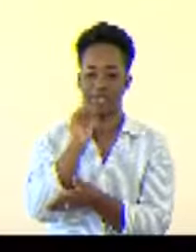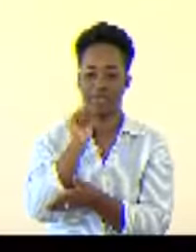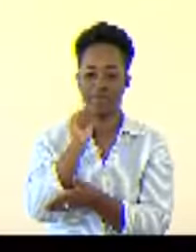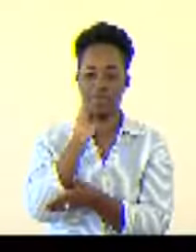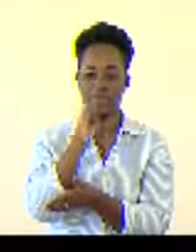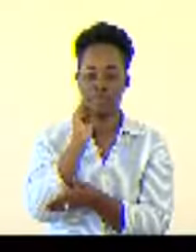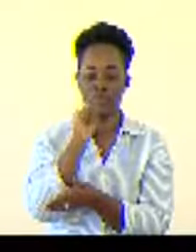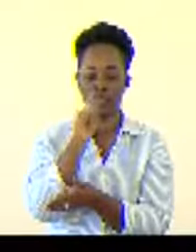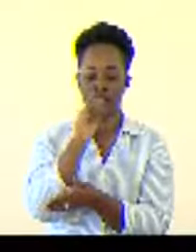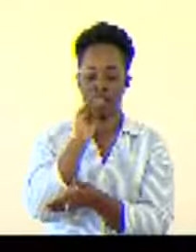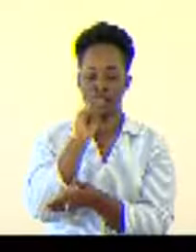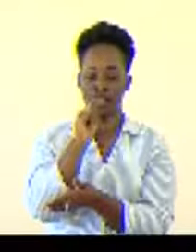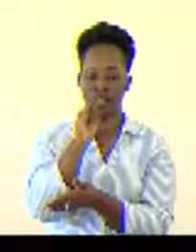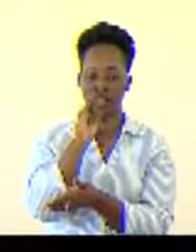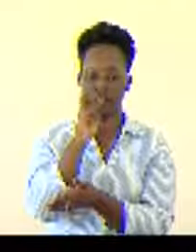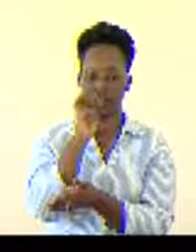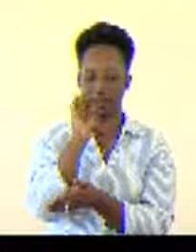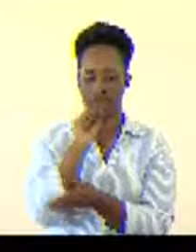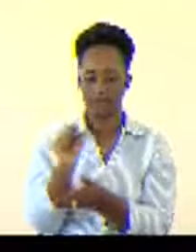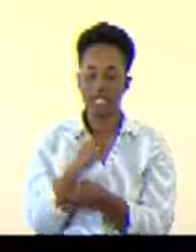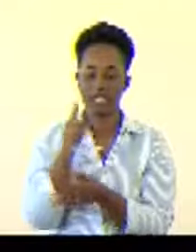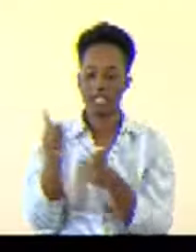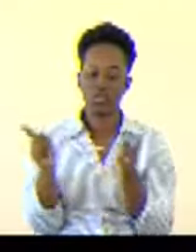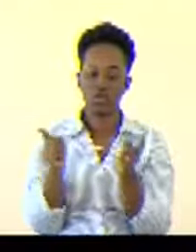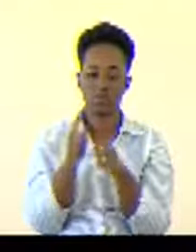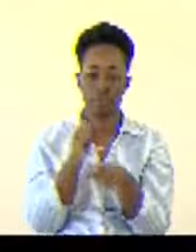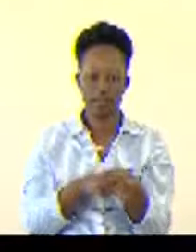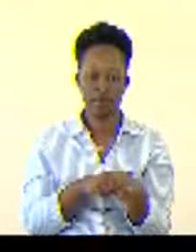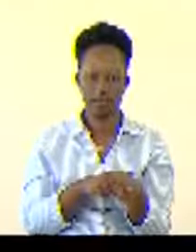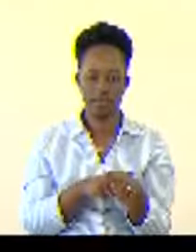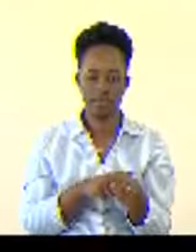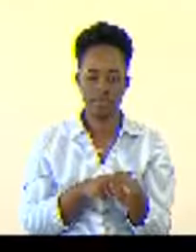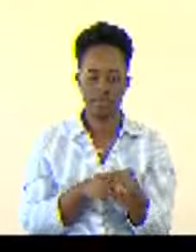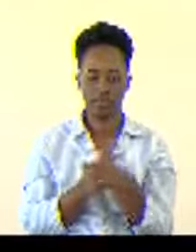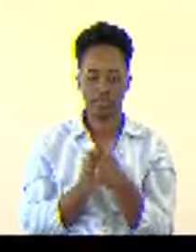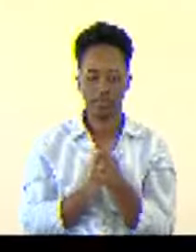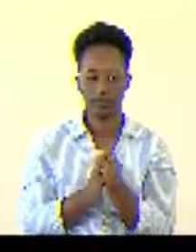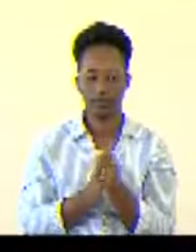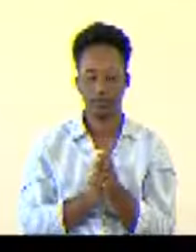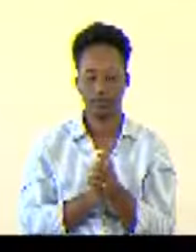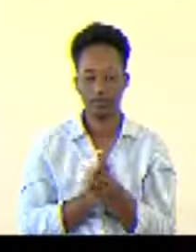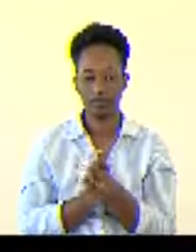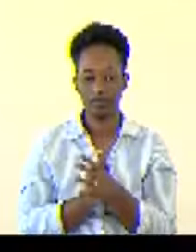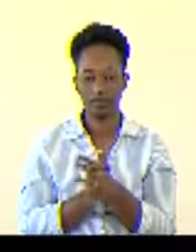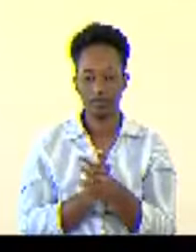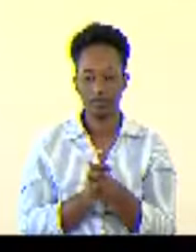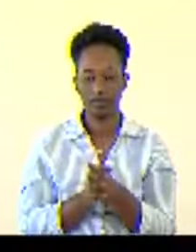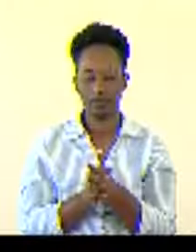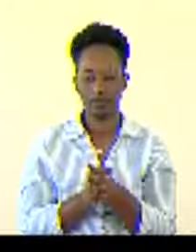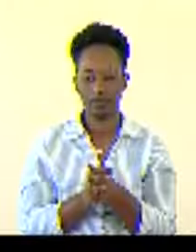short-term financial obligations, current liabilities, the current liabilities.